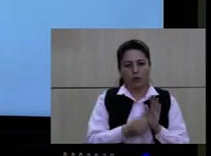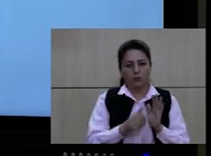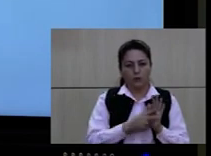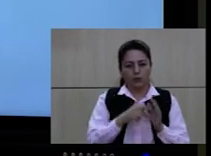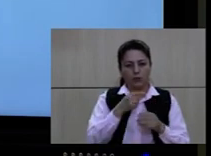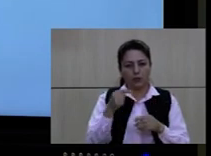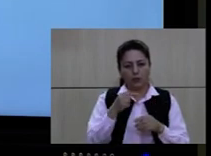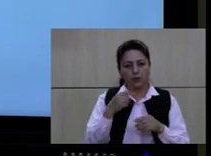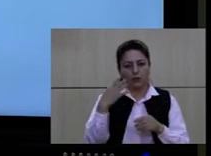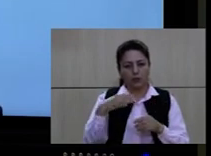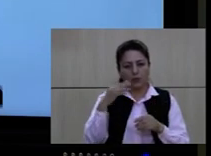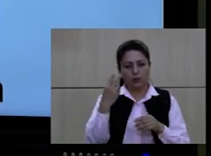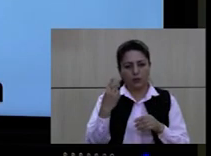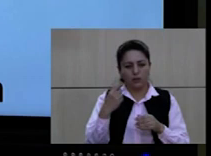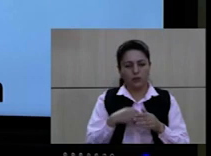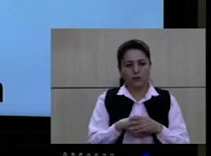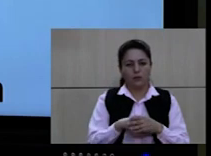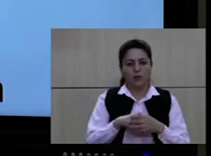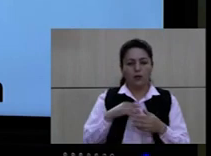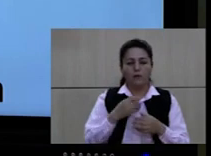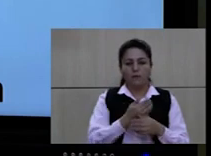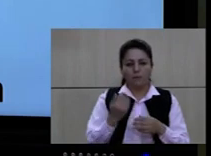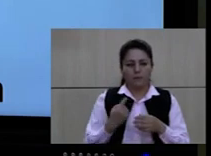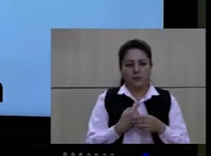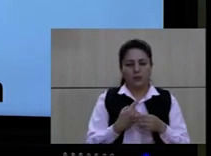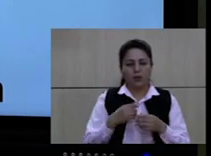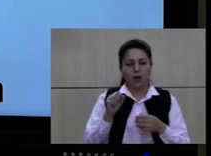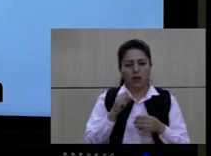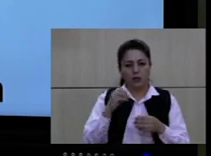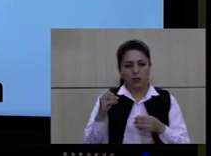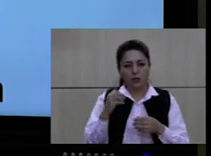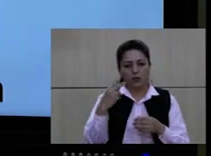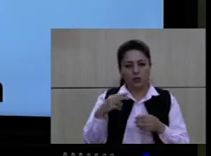dan ayiramiz 42 ni. Va bizda AY